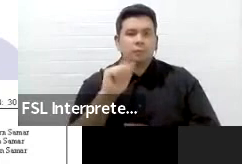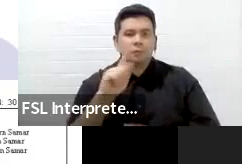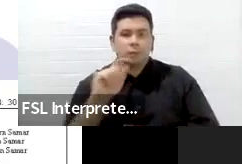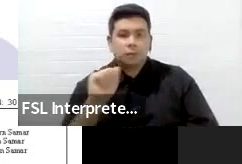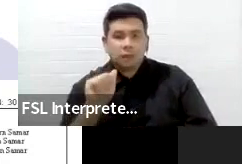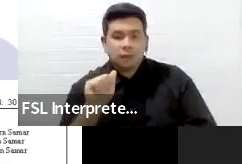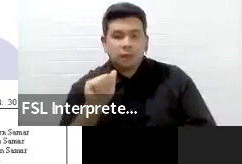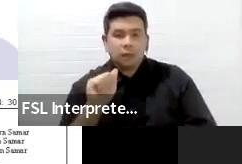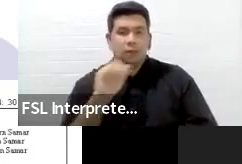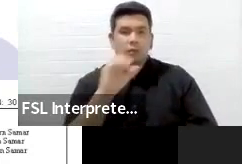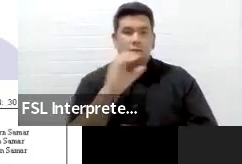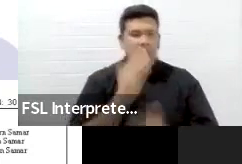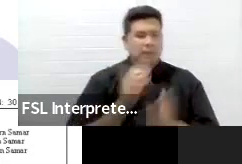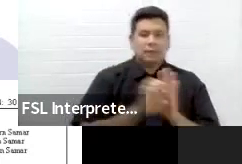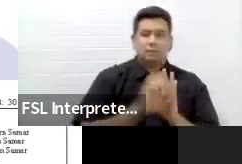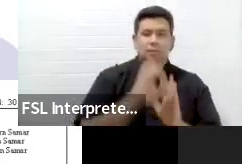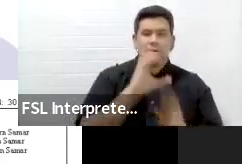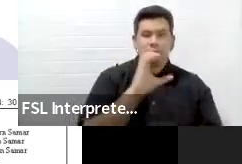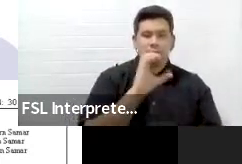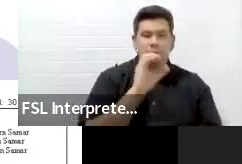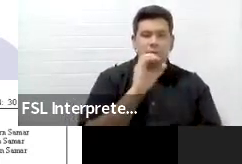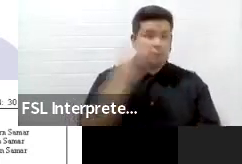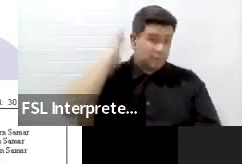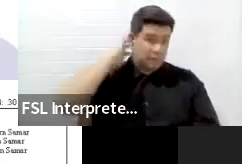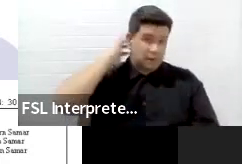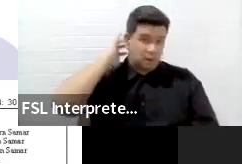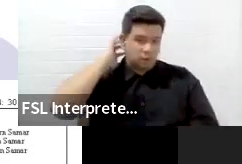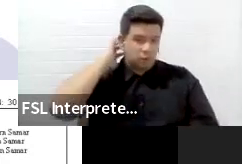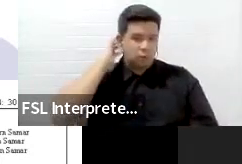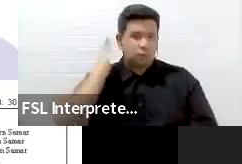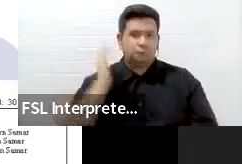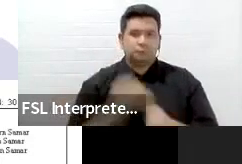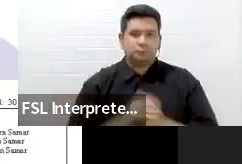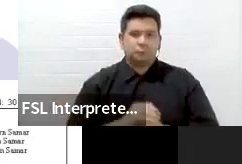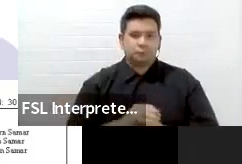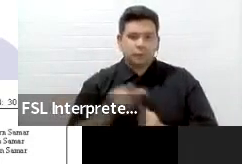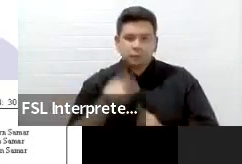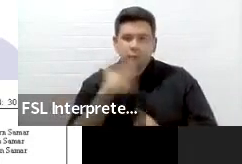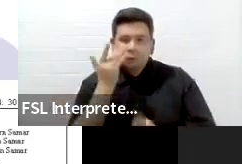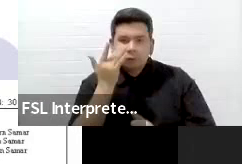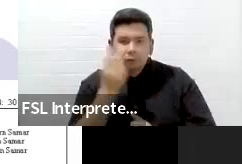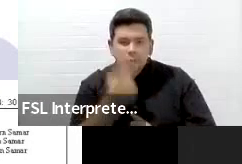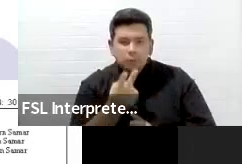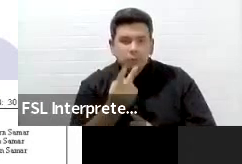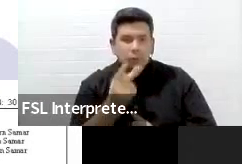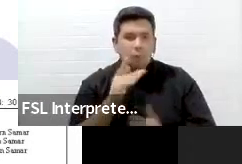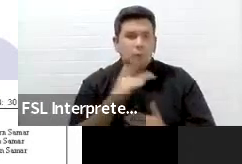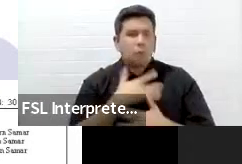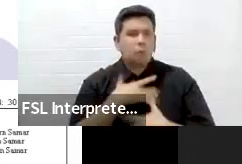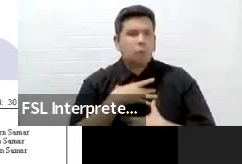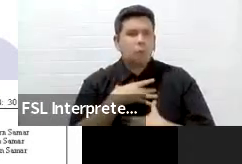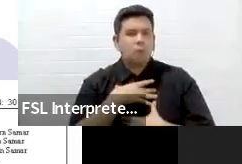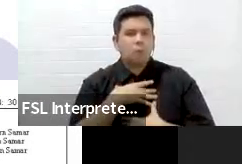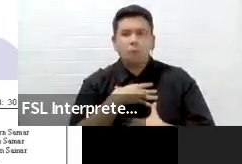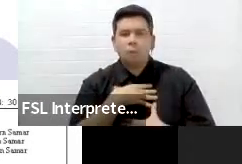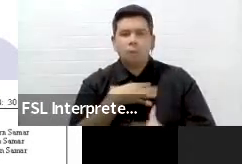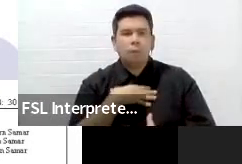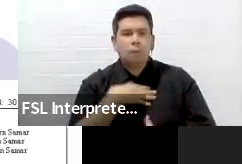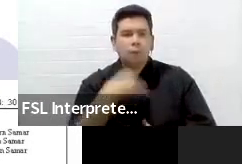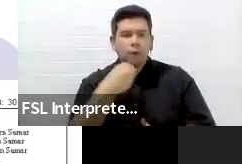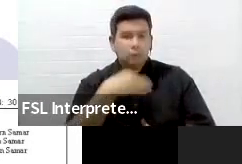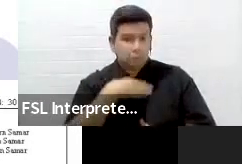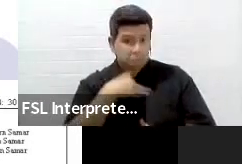here, but this should not be taken as proof that there was no